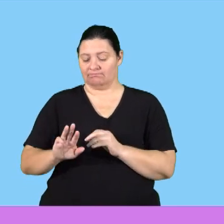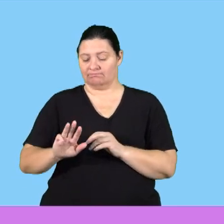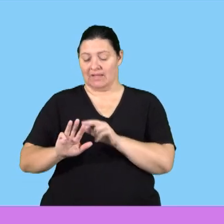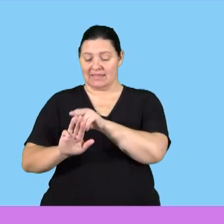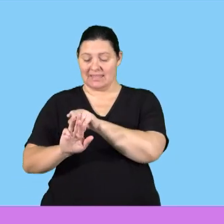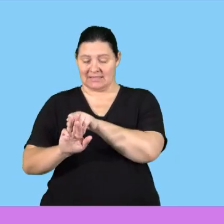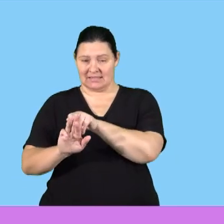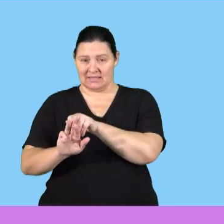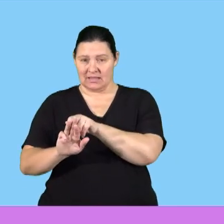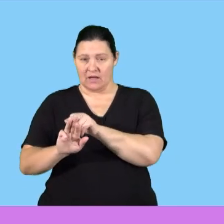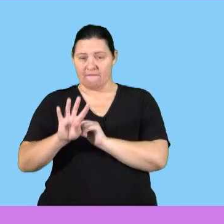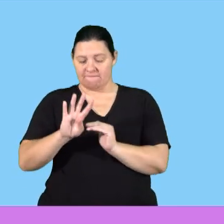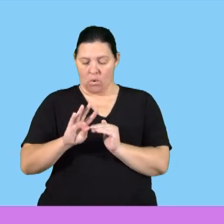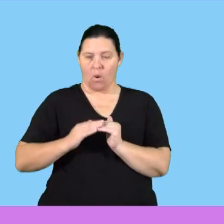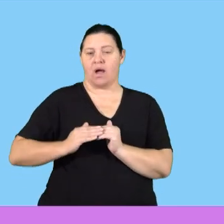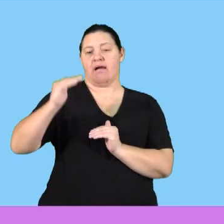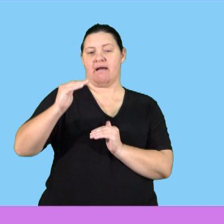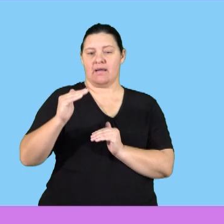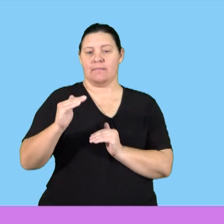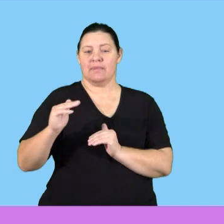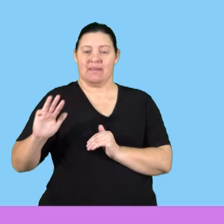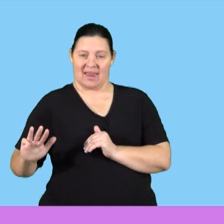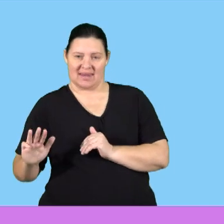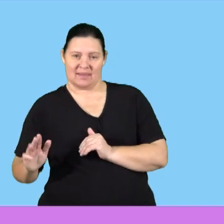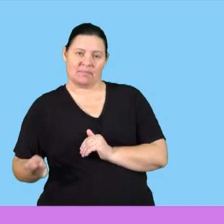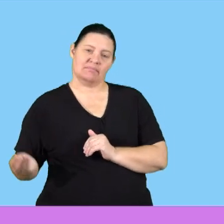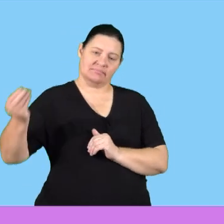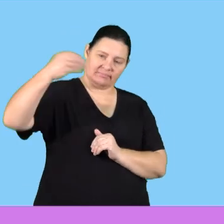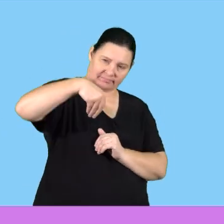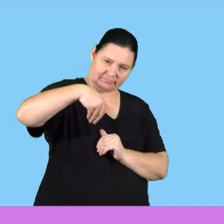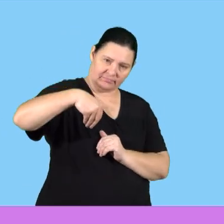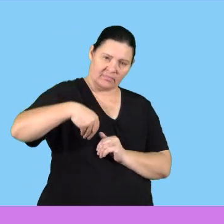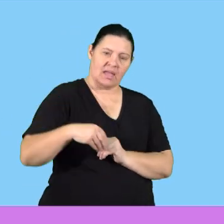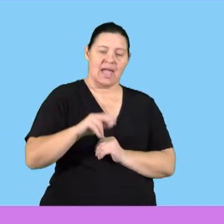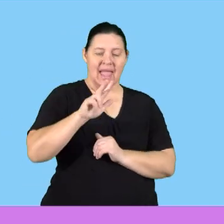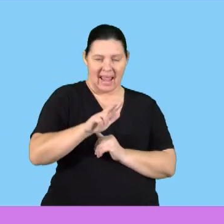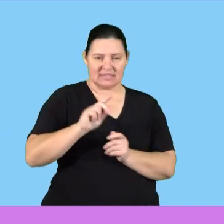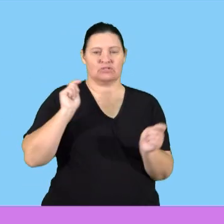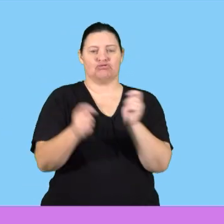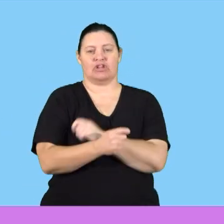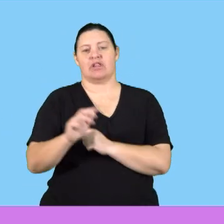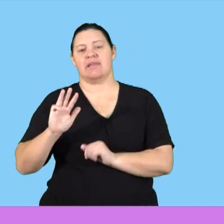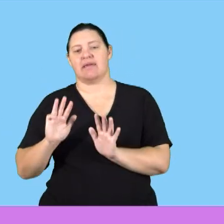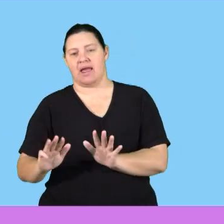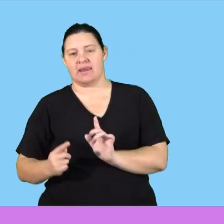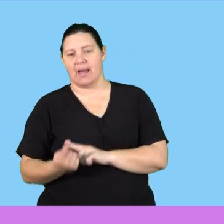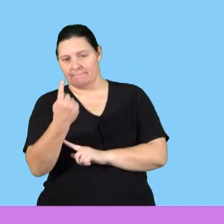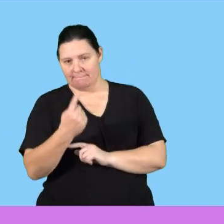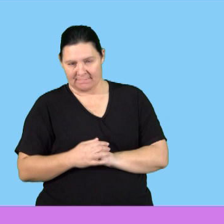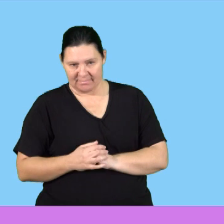third decimal value is greater than 4, then which is 9, and this will make 8 to